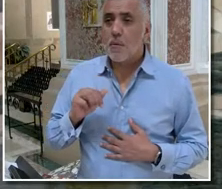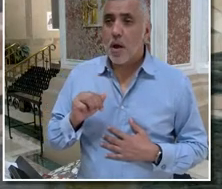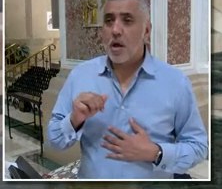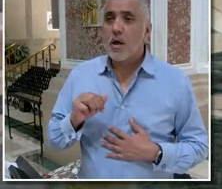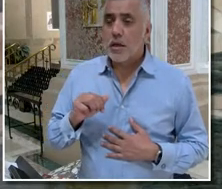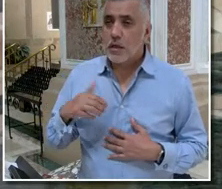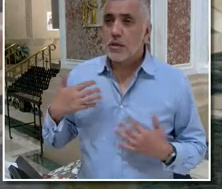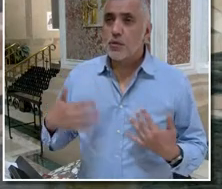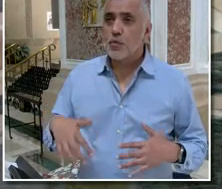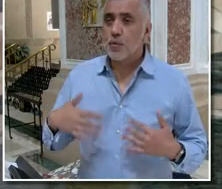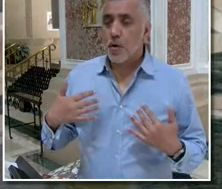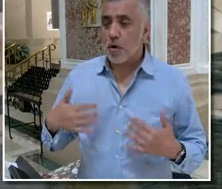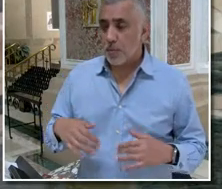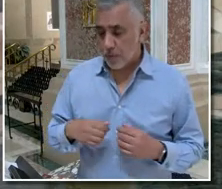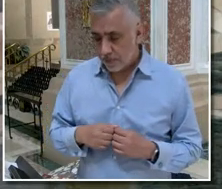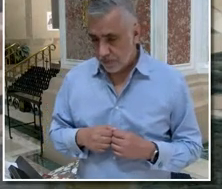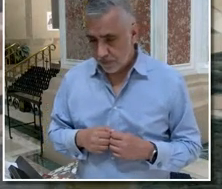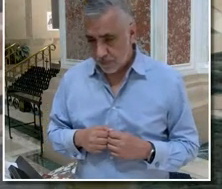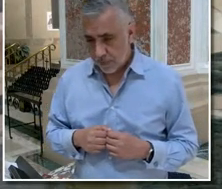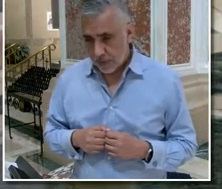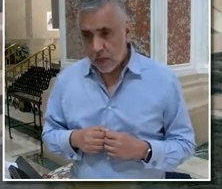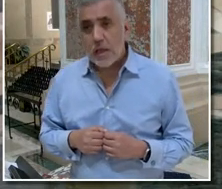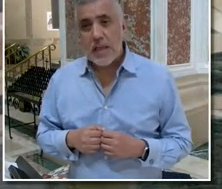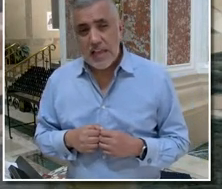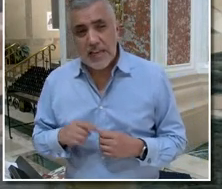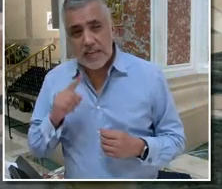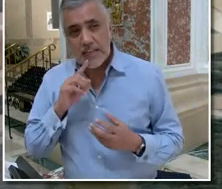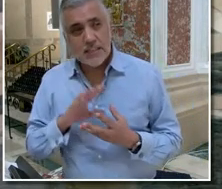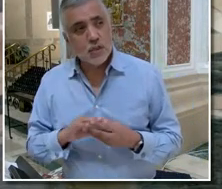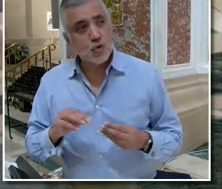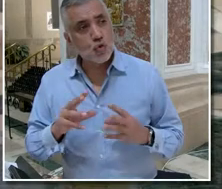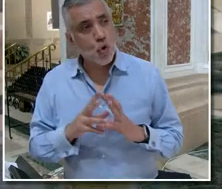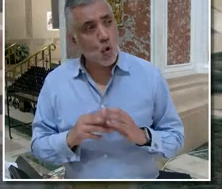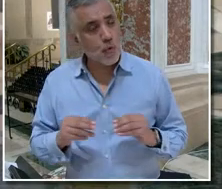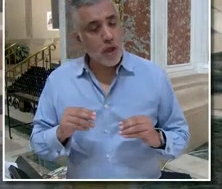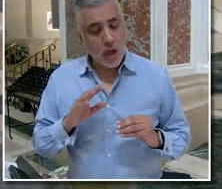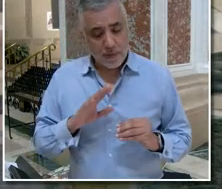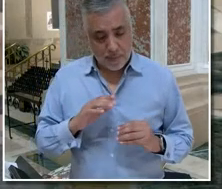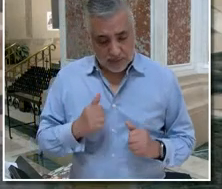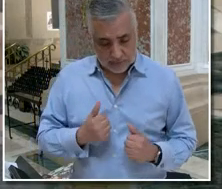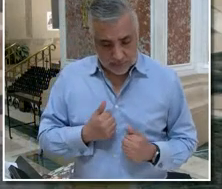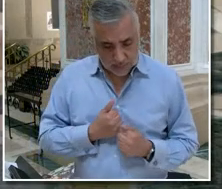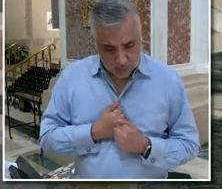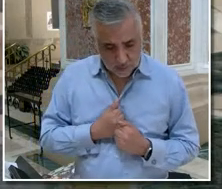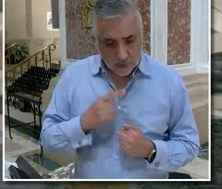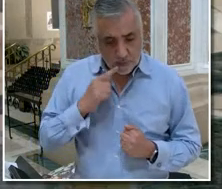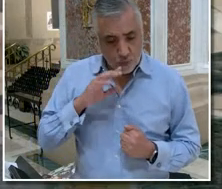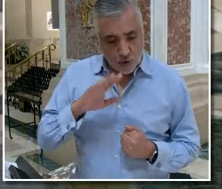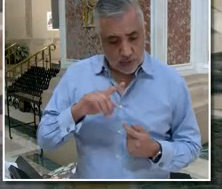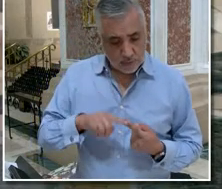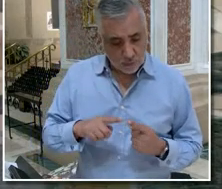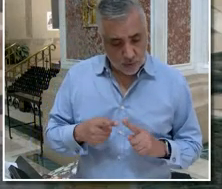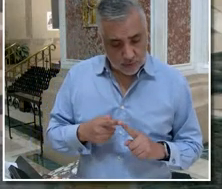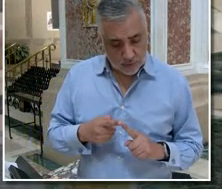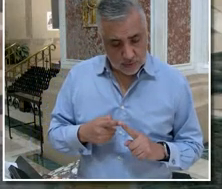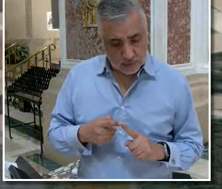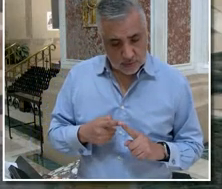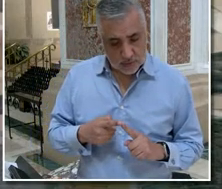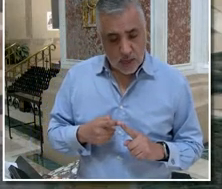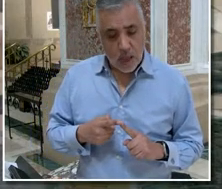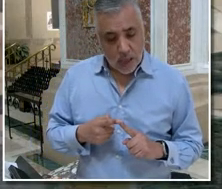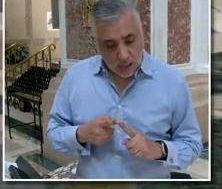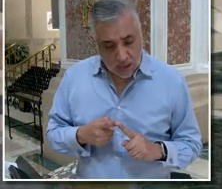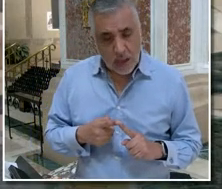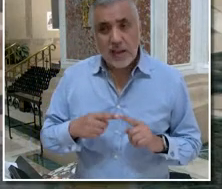is remarkable. It is the story of a man's love for his friends, and